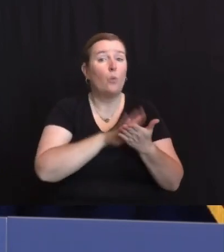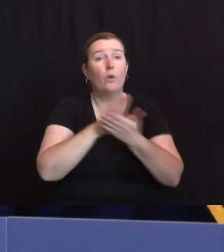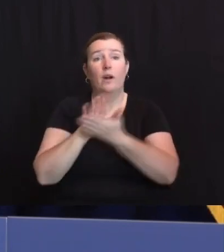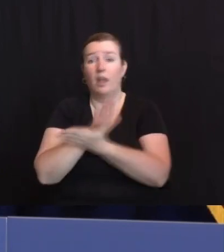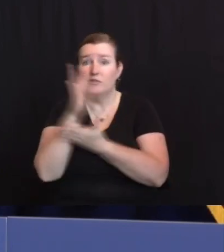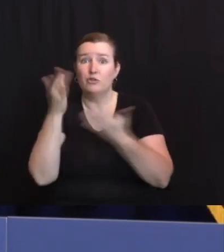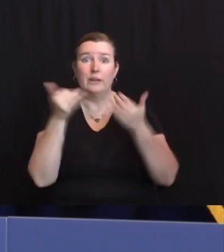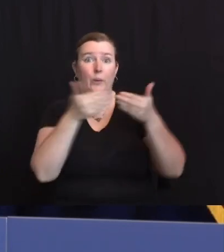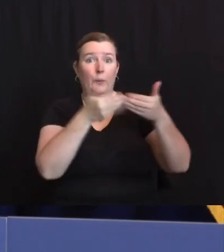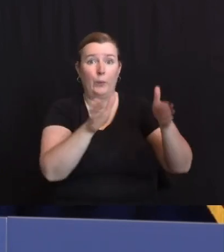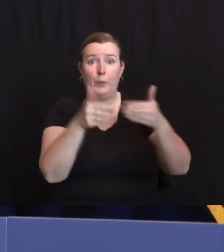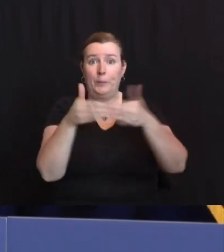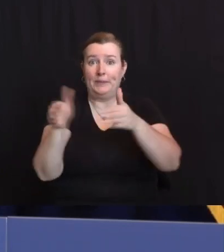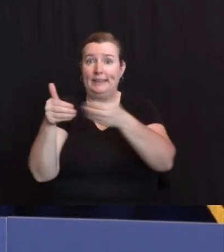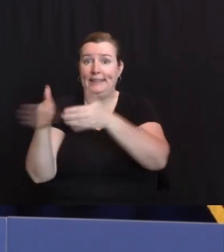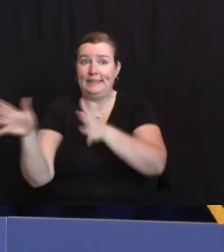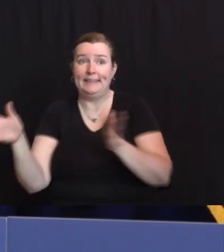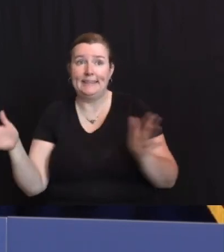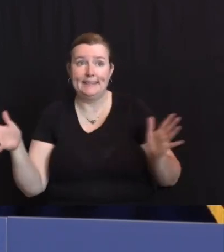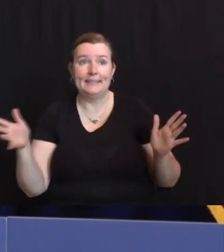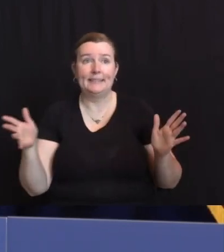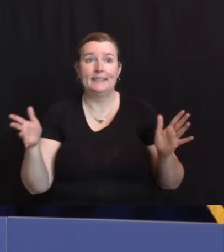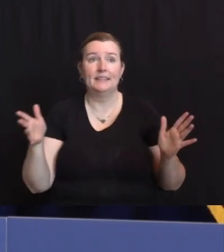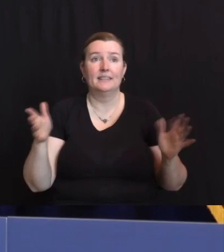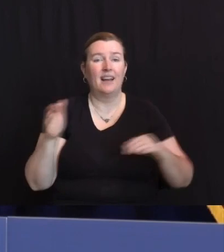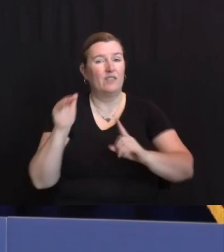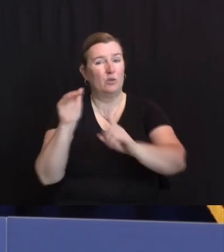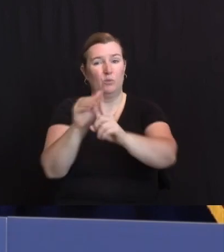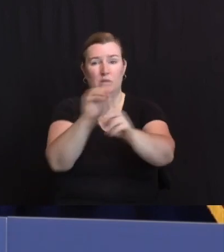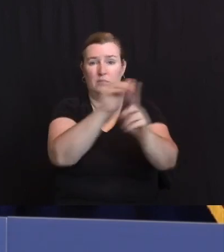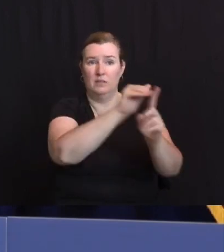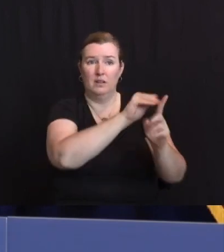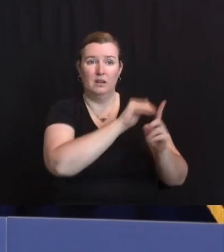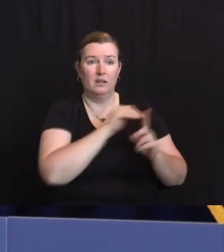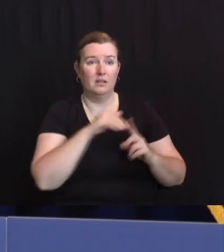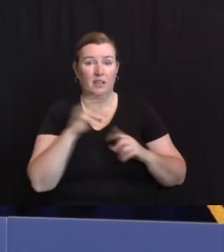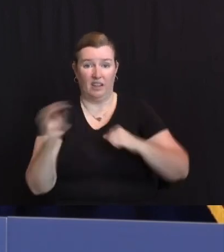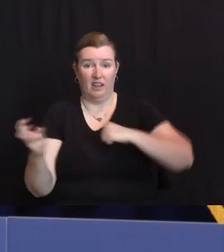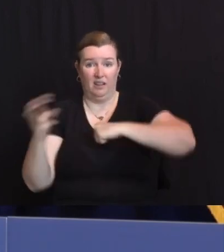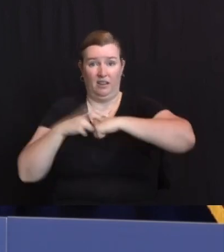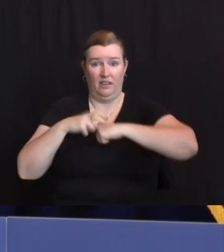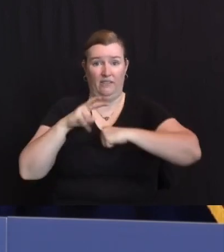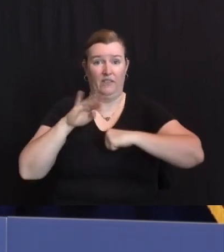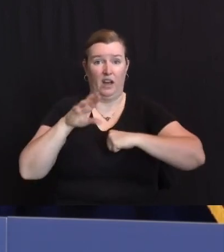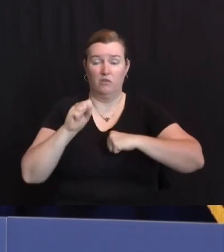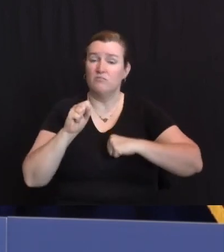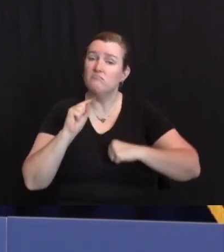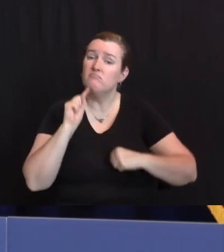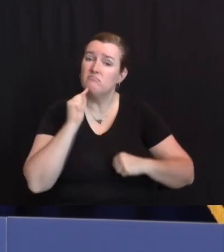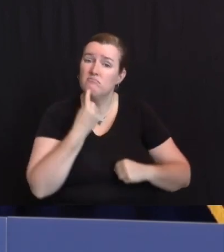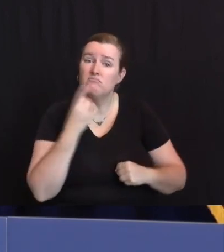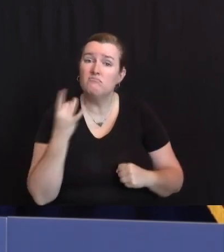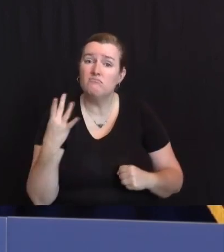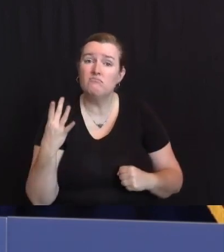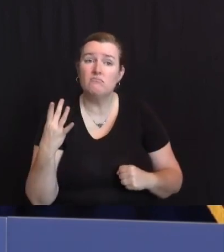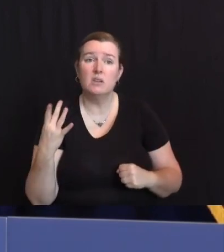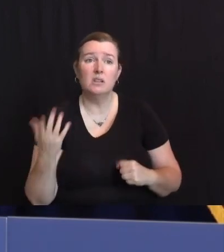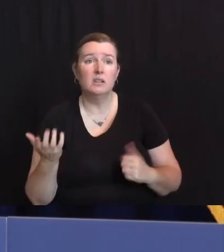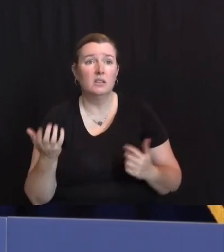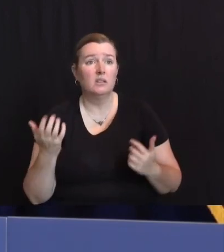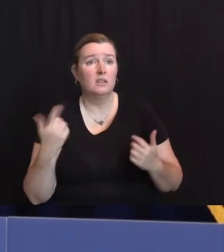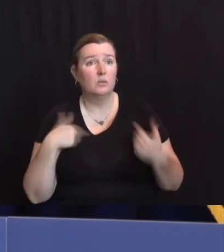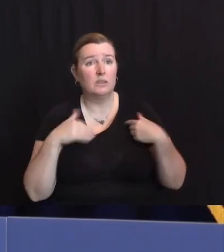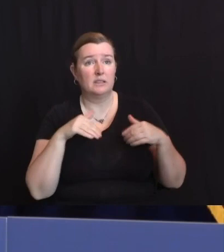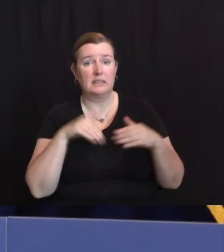reminder, please take this virus seriously. Now is not the time for indoor parties or large